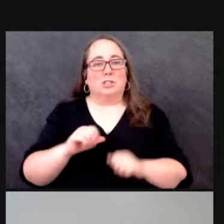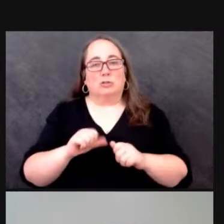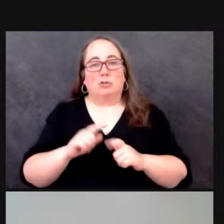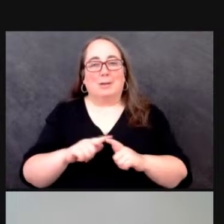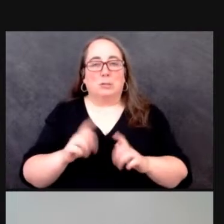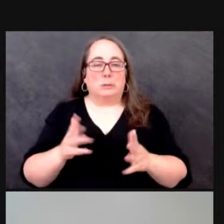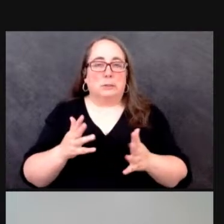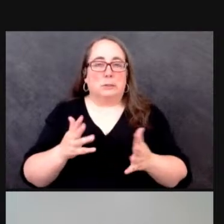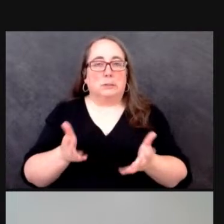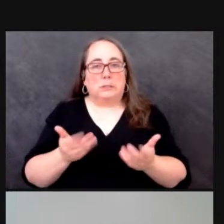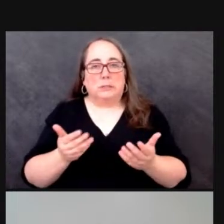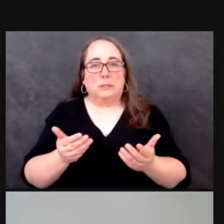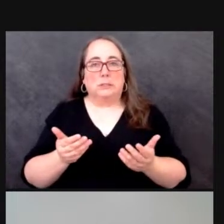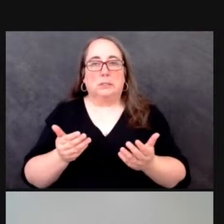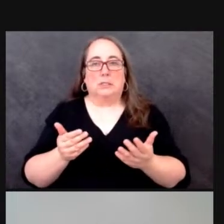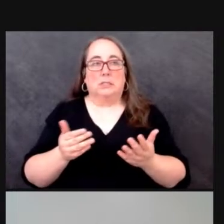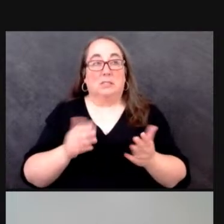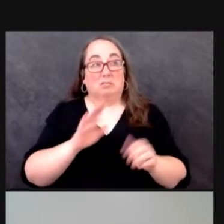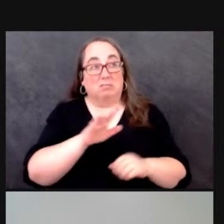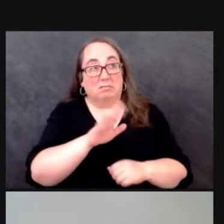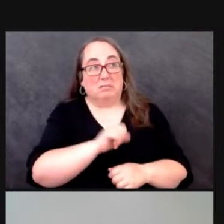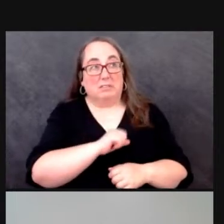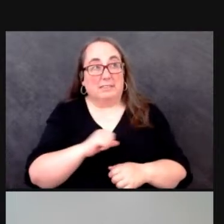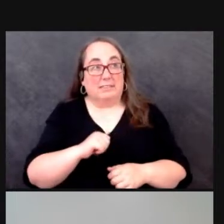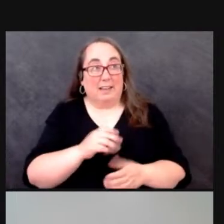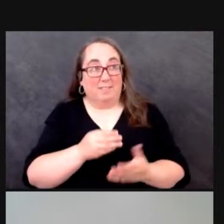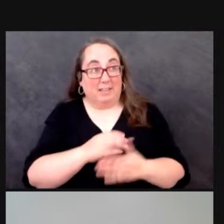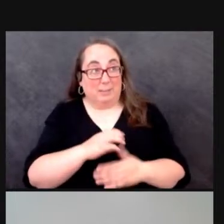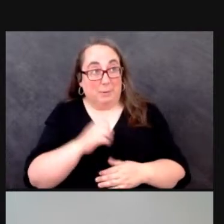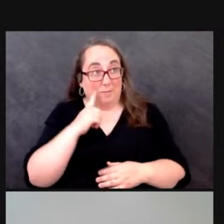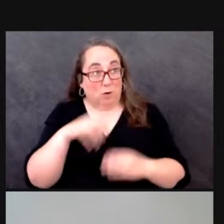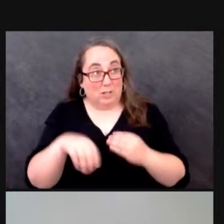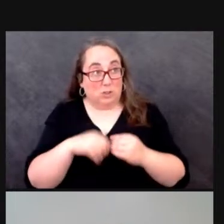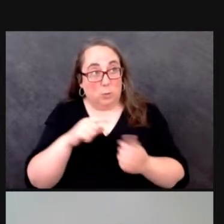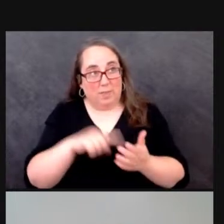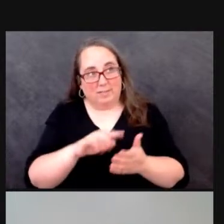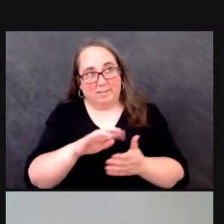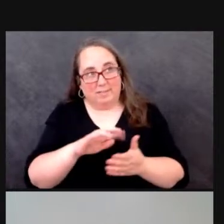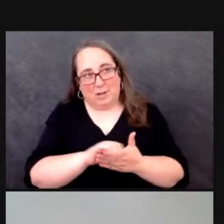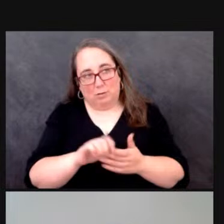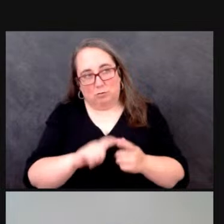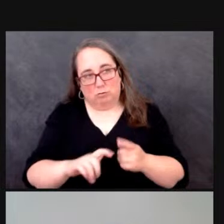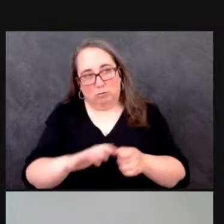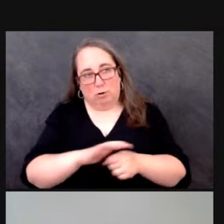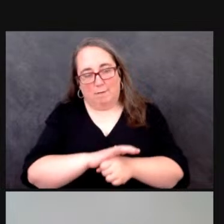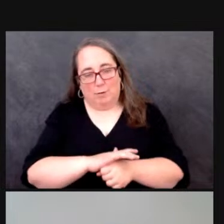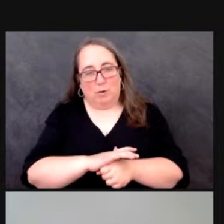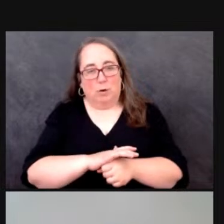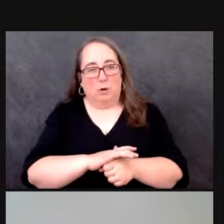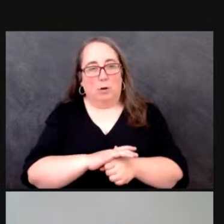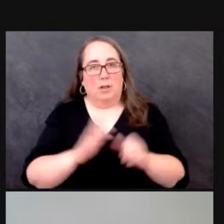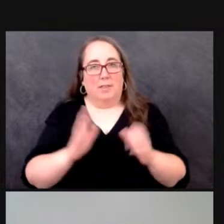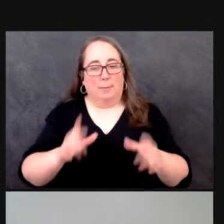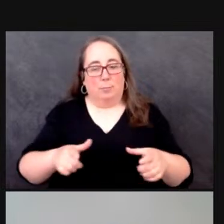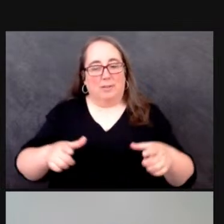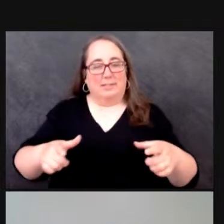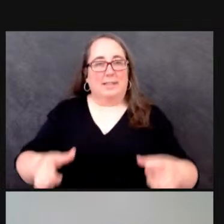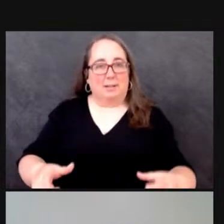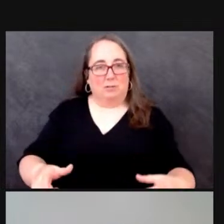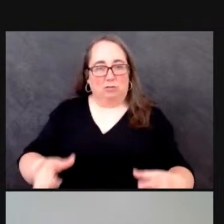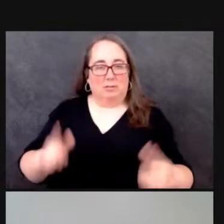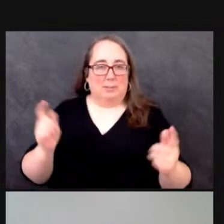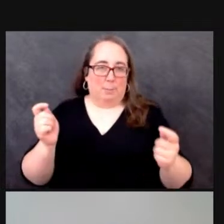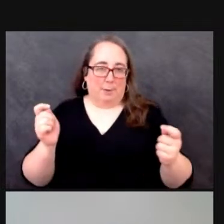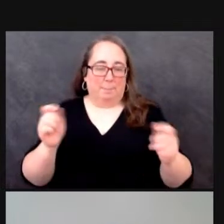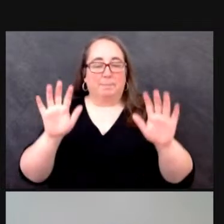to lobby the Senate Finance Committee for an additional $1,500 to cover the cost of the presentation ceremonies. But